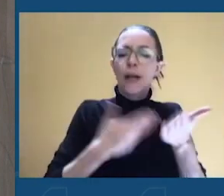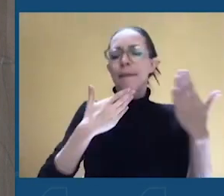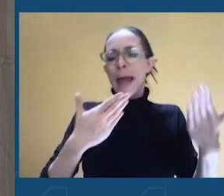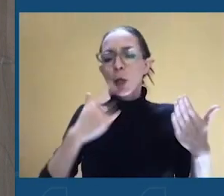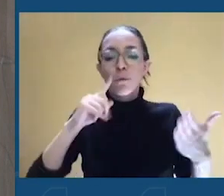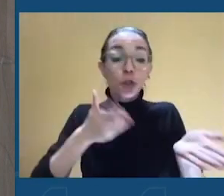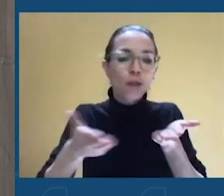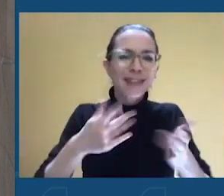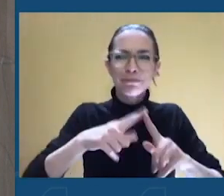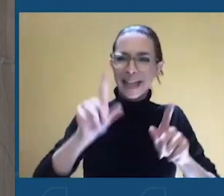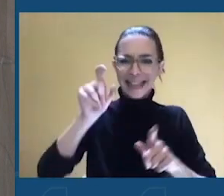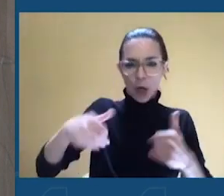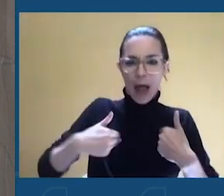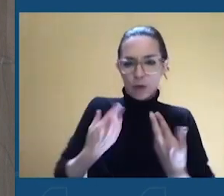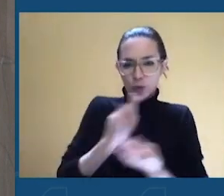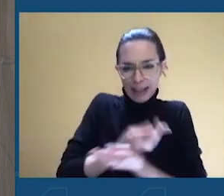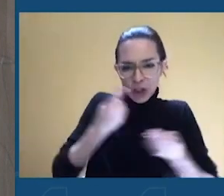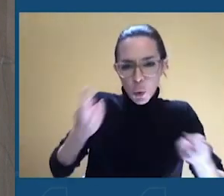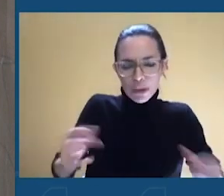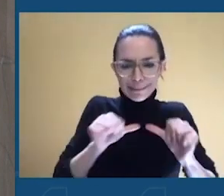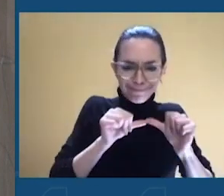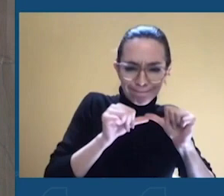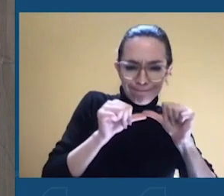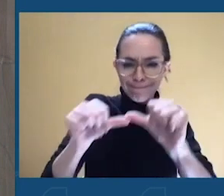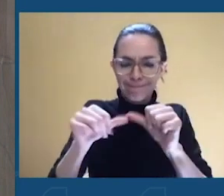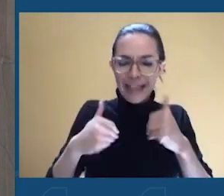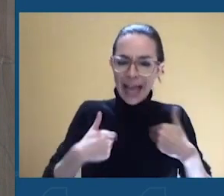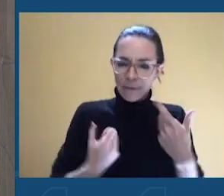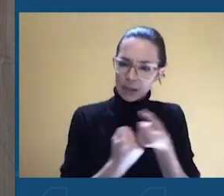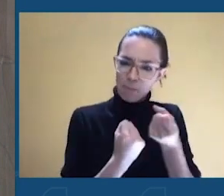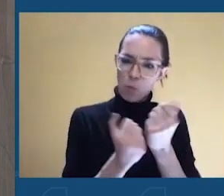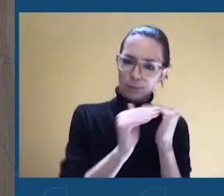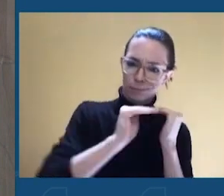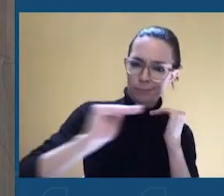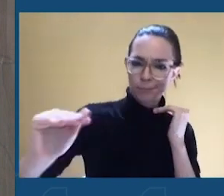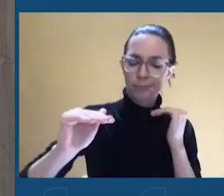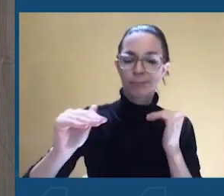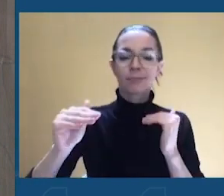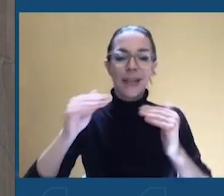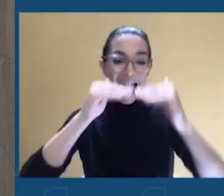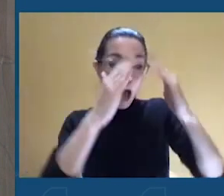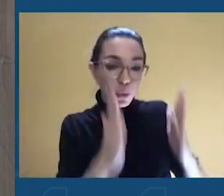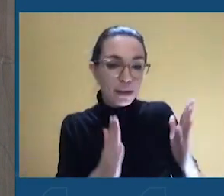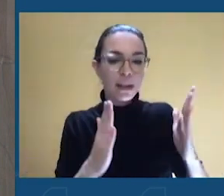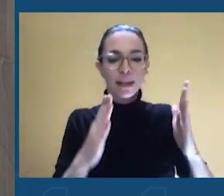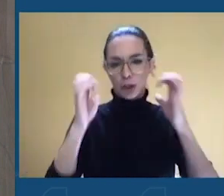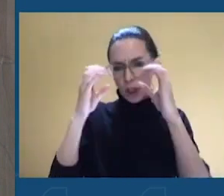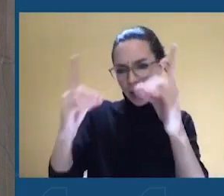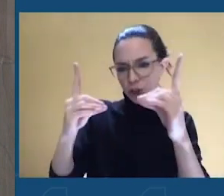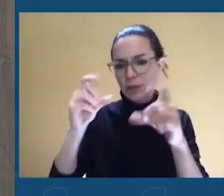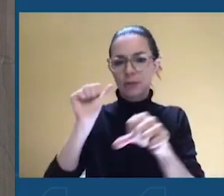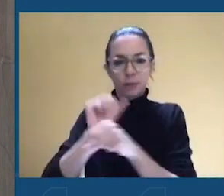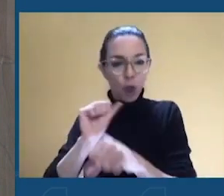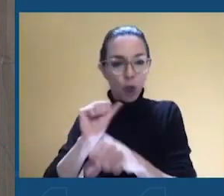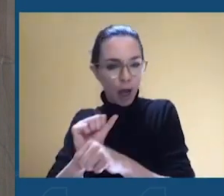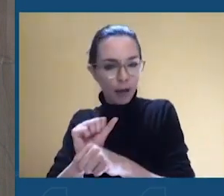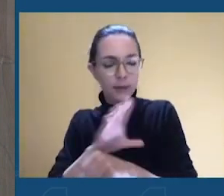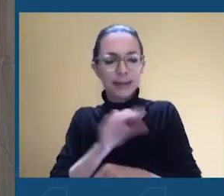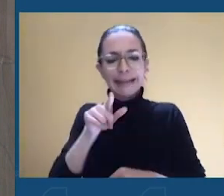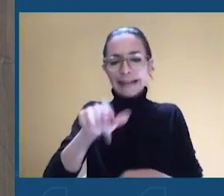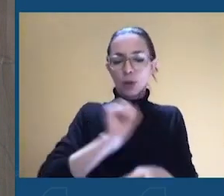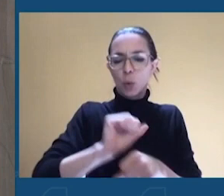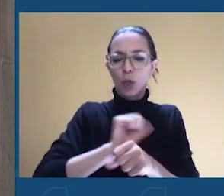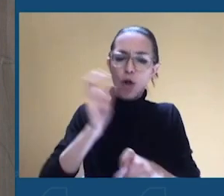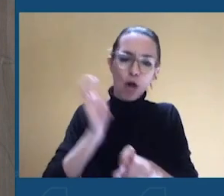resources to continue and have the support they need, whether it's housing or education or jobs. And he's working hard already to ensure